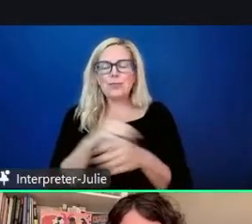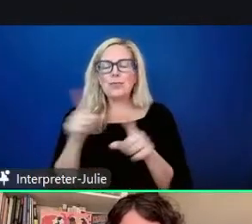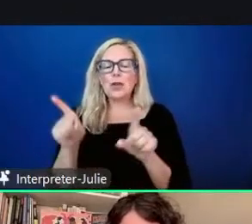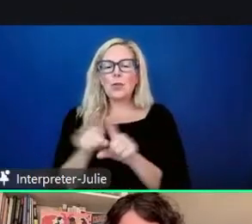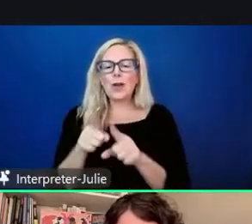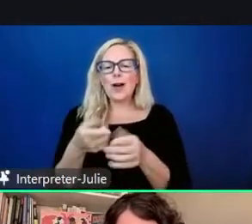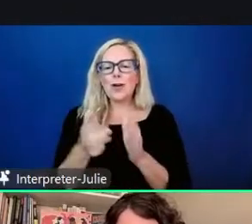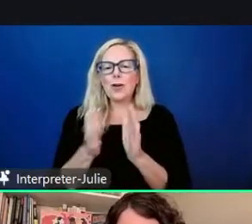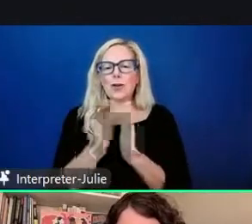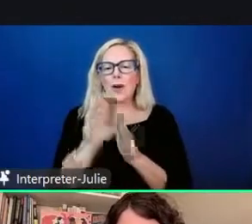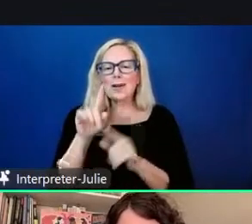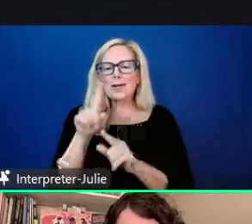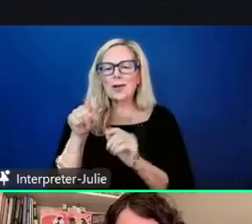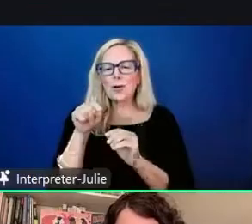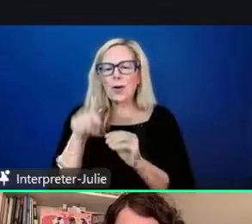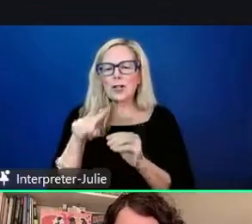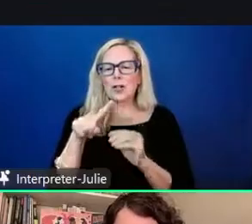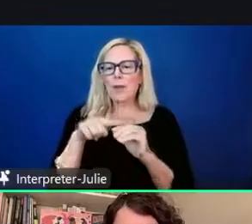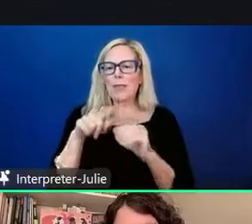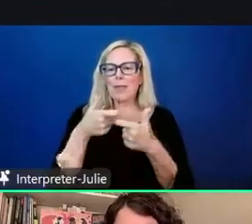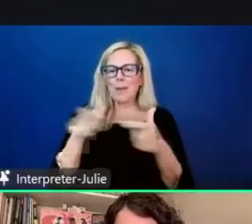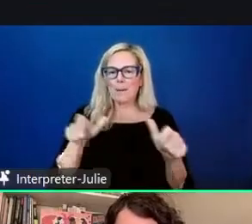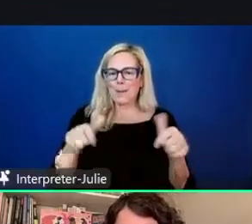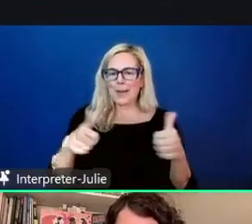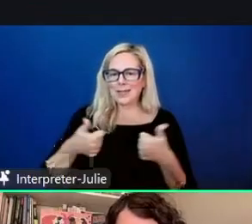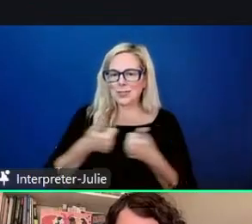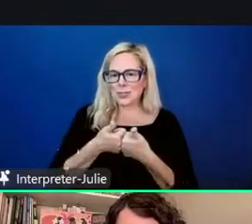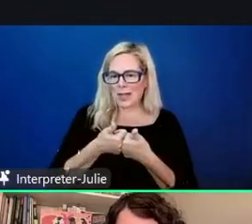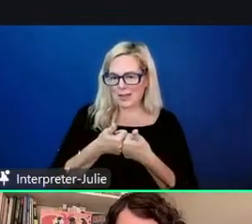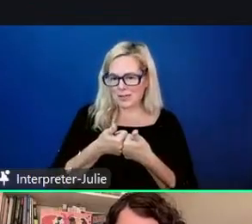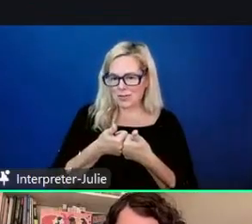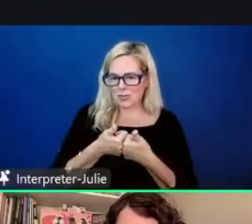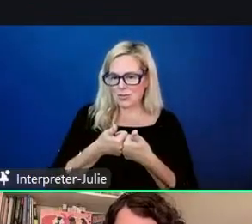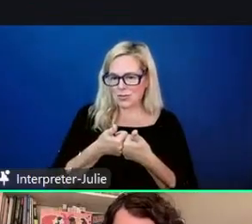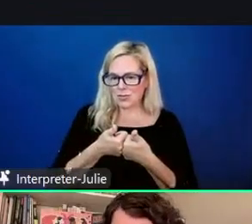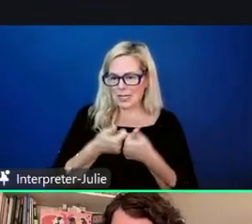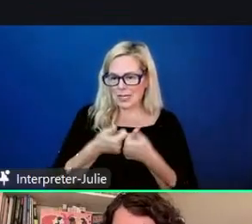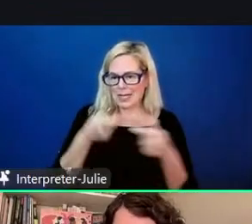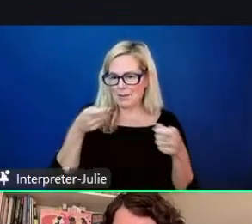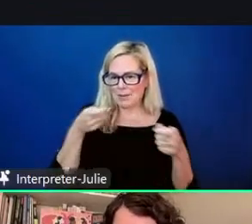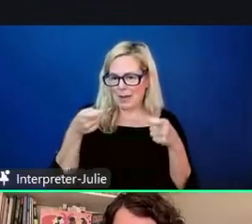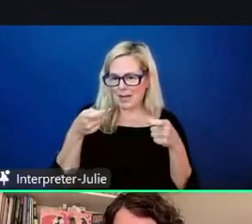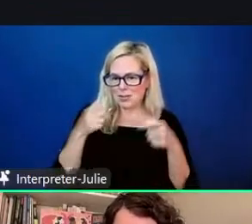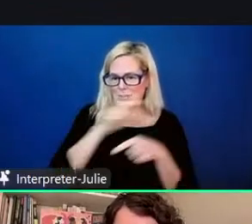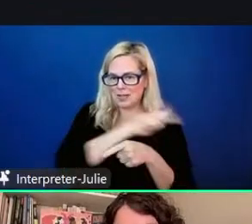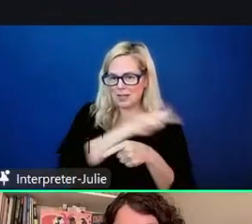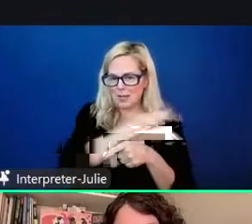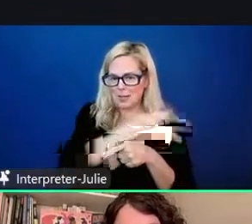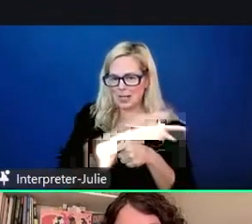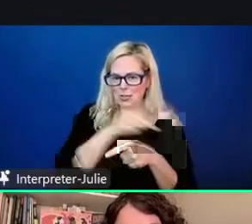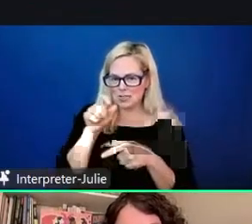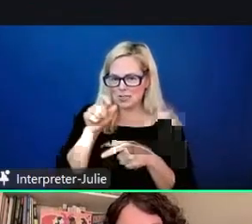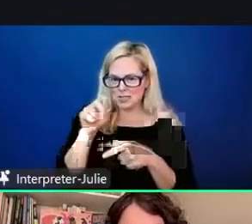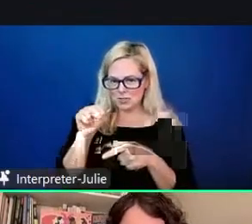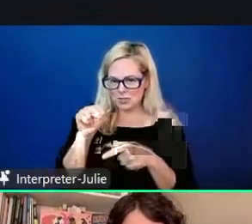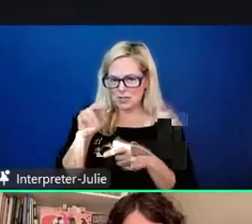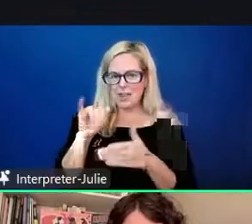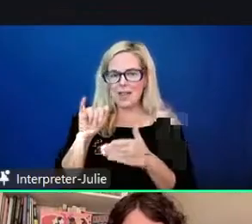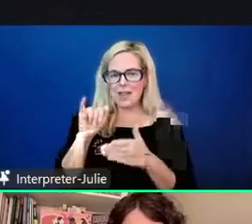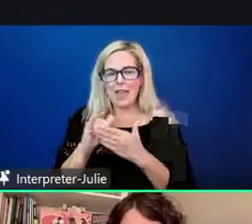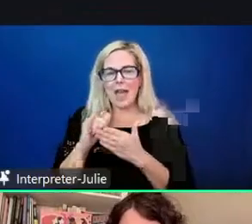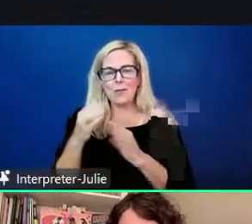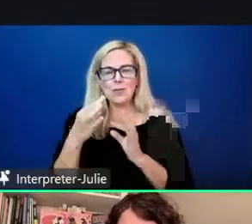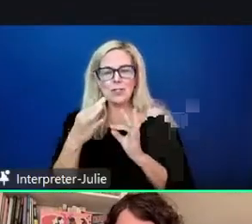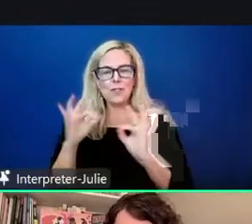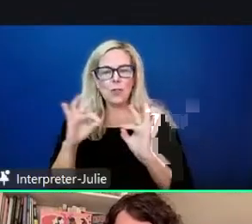the biggest challenge that providers felt they would face in managing this patient's condition, and asked why in a free response.